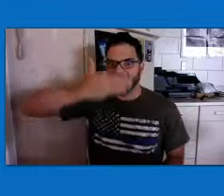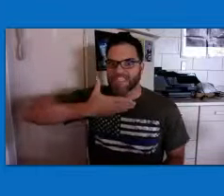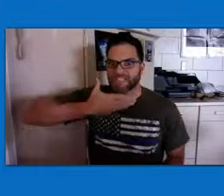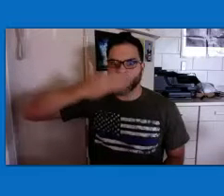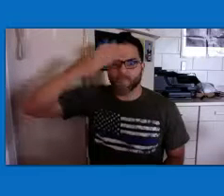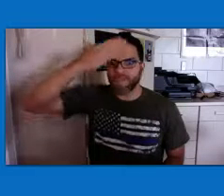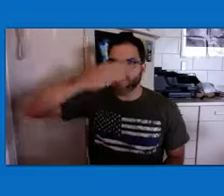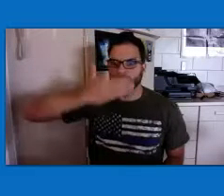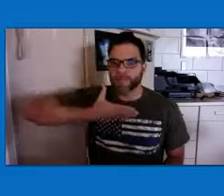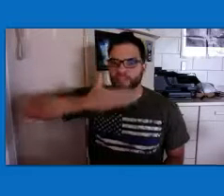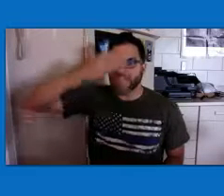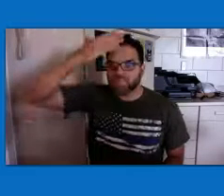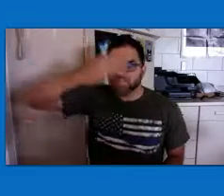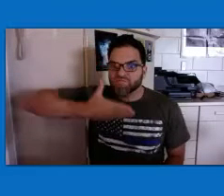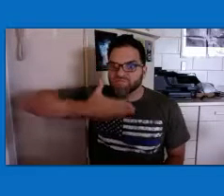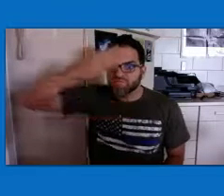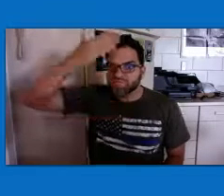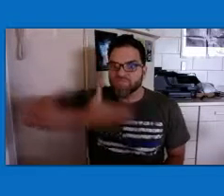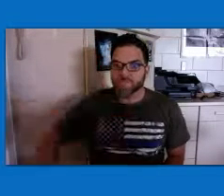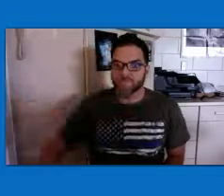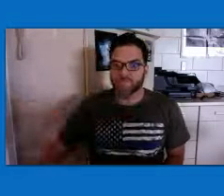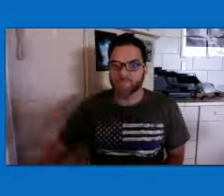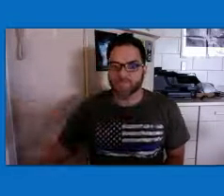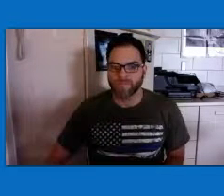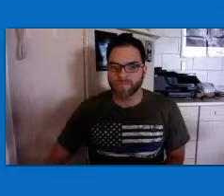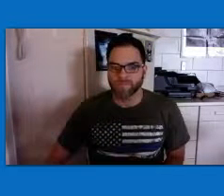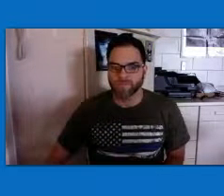Blank face. No facial expression.